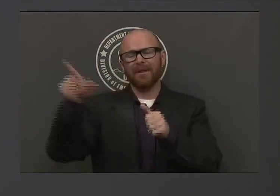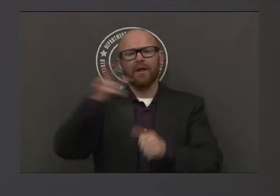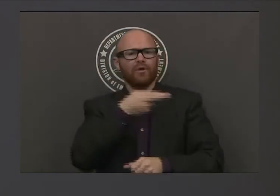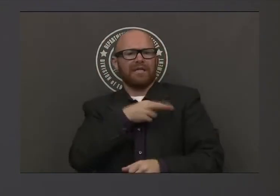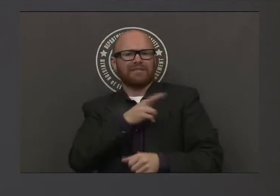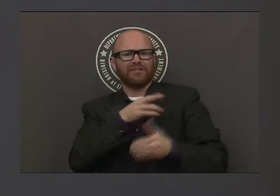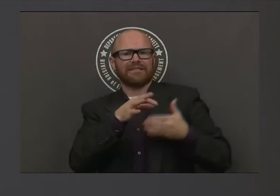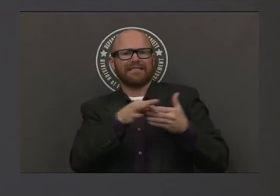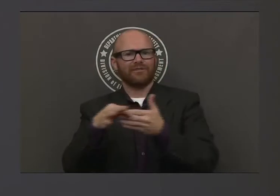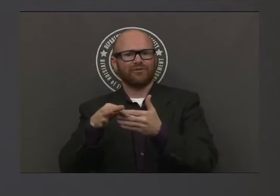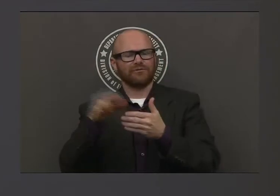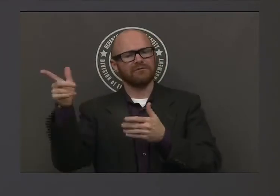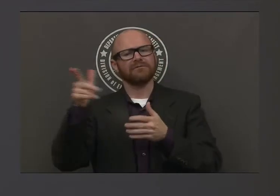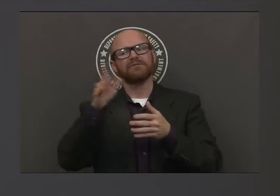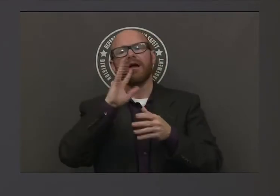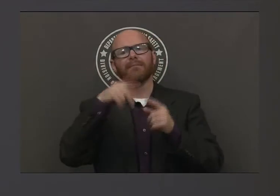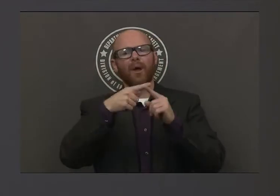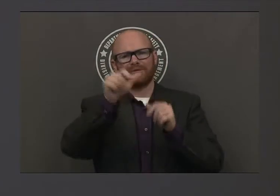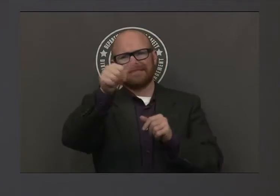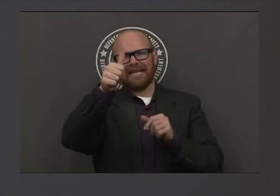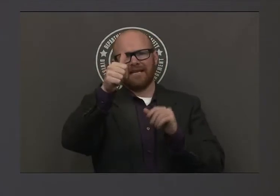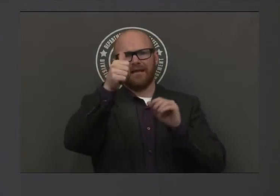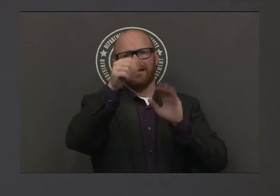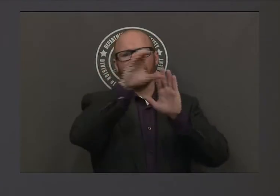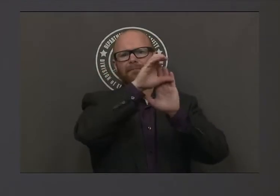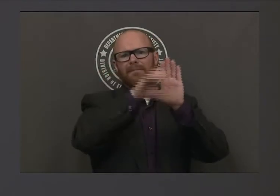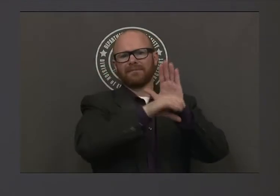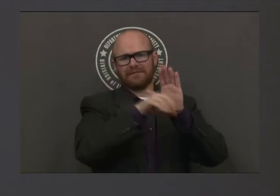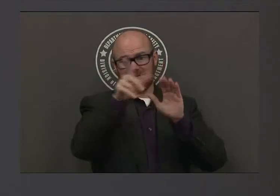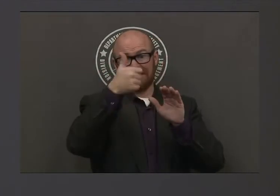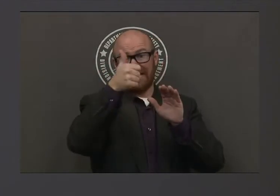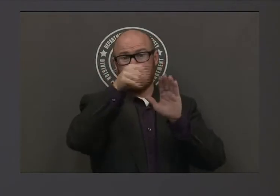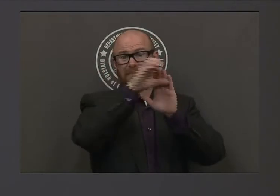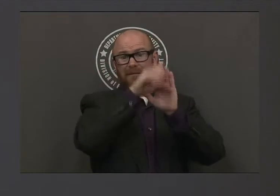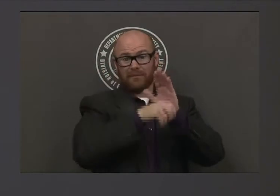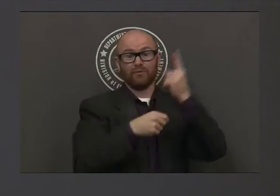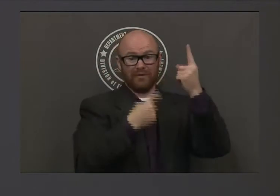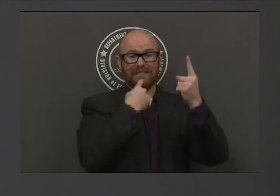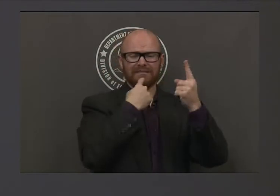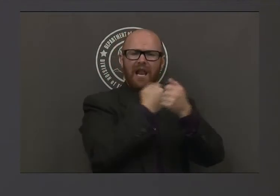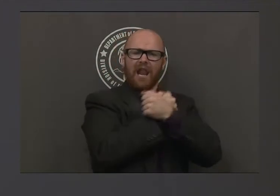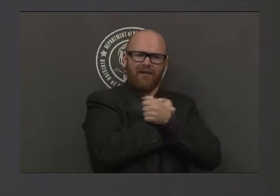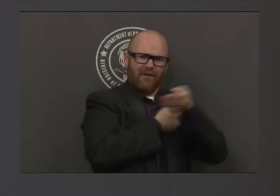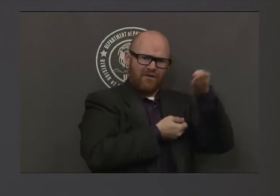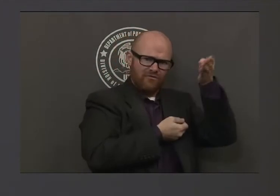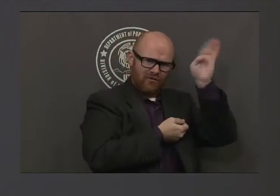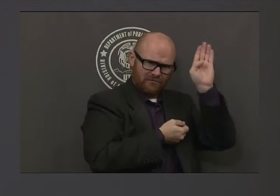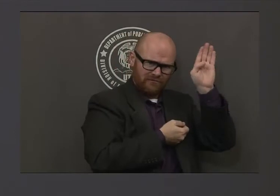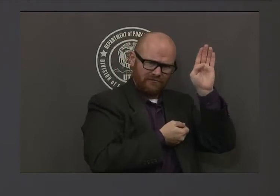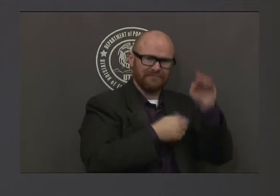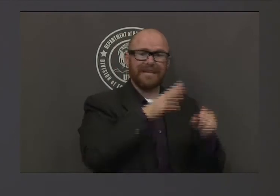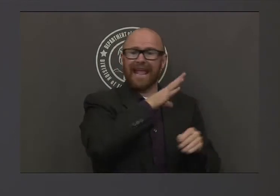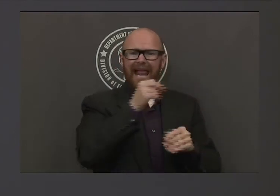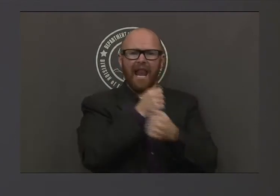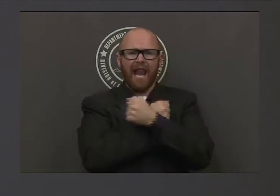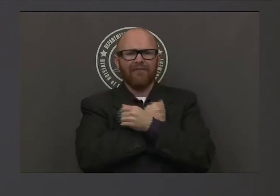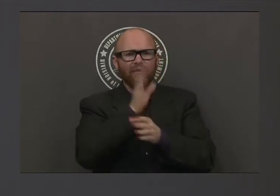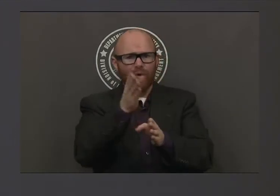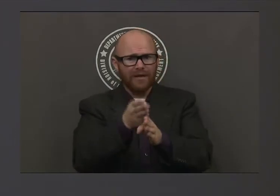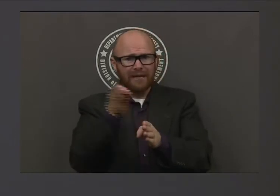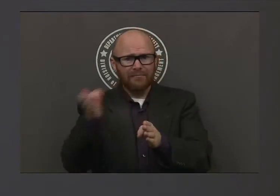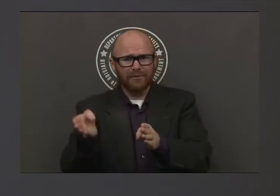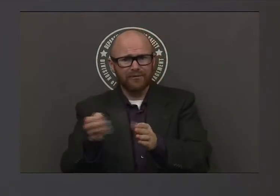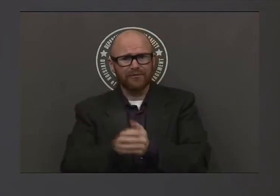second, to love our neighbor. And it's hard to love your neighbor if we're putting them at risk, and particularly if we're doing it intentionally.